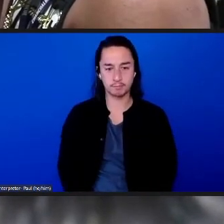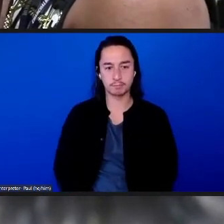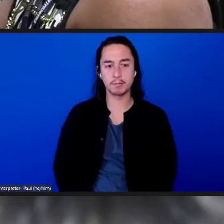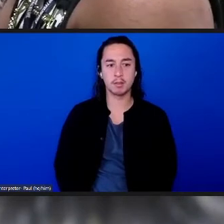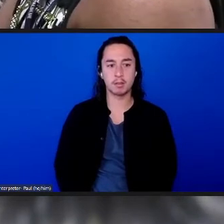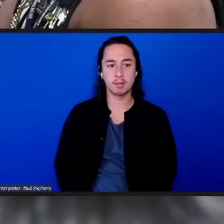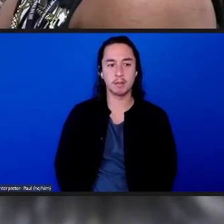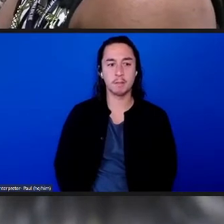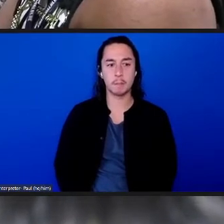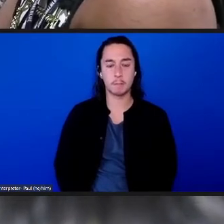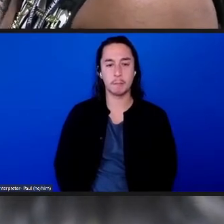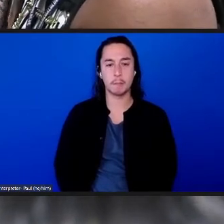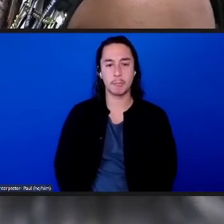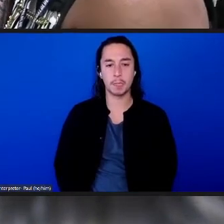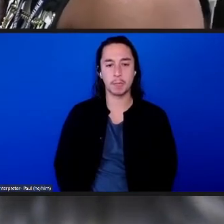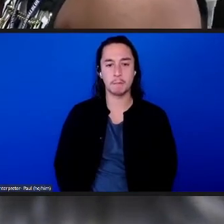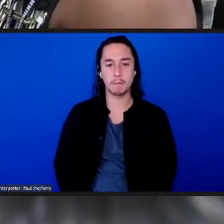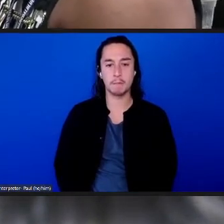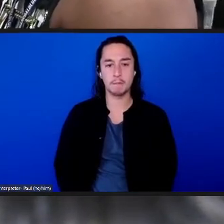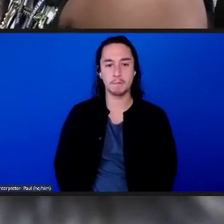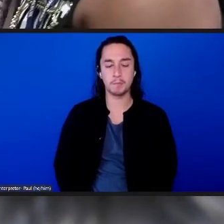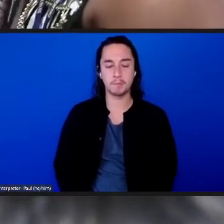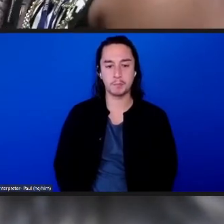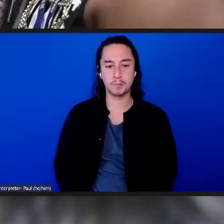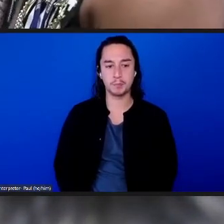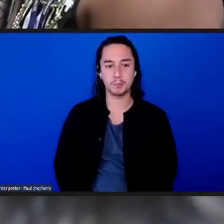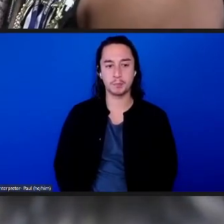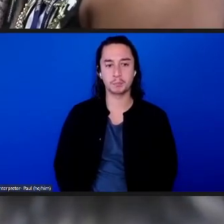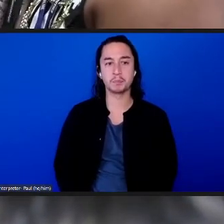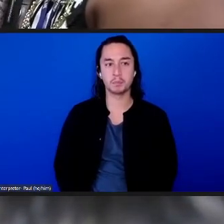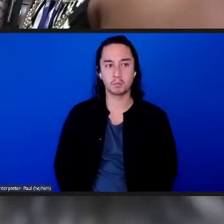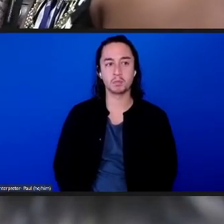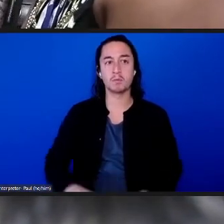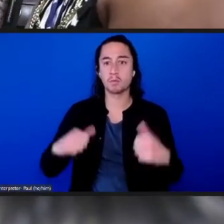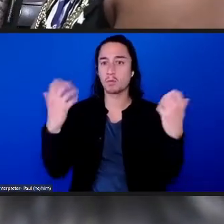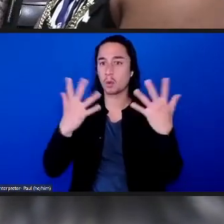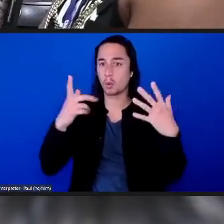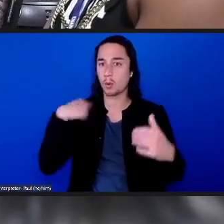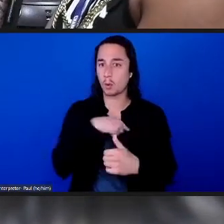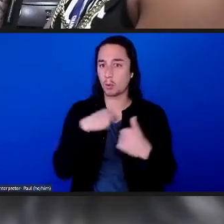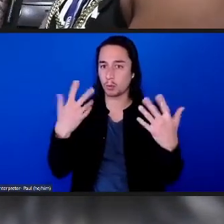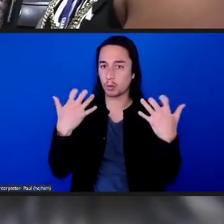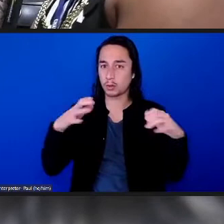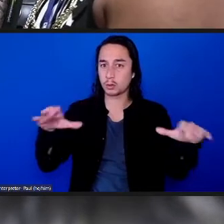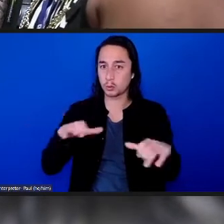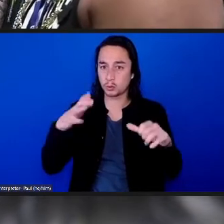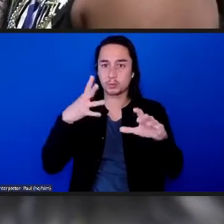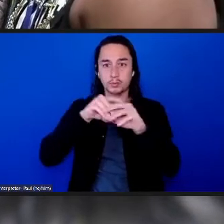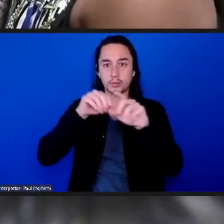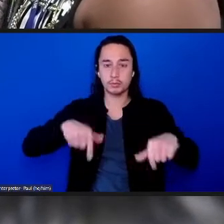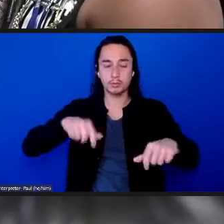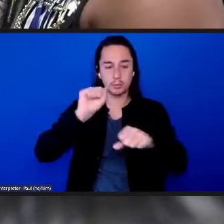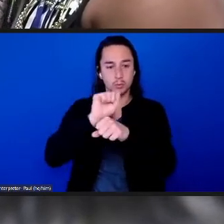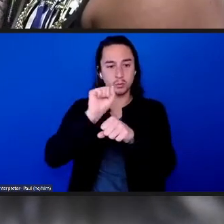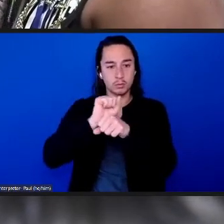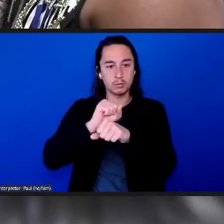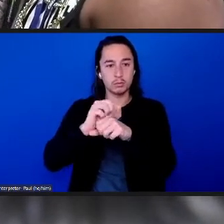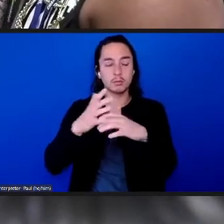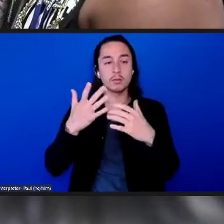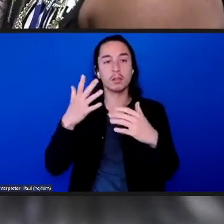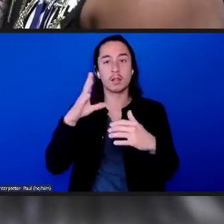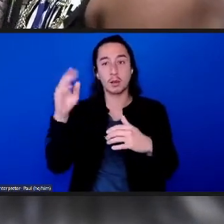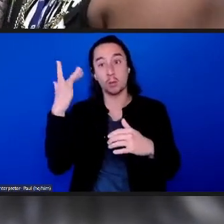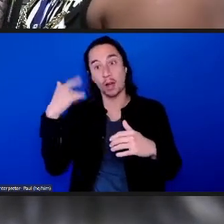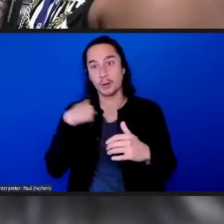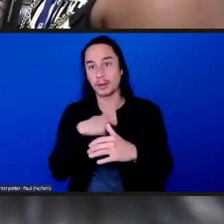So part of what we would like to do in our work and what's brought us together is asking the questions